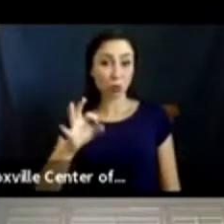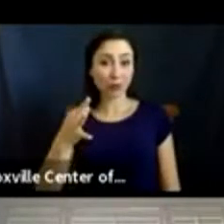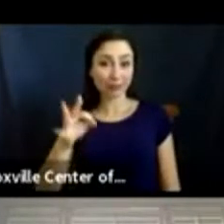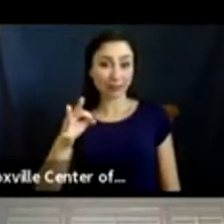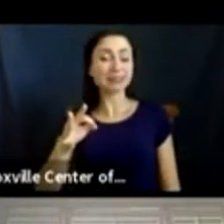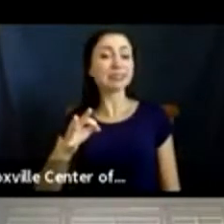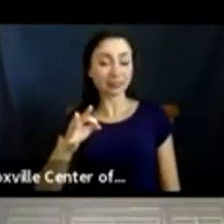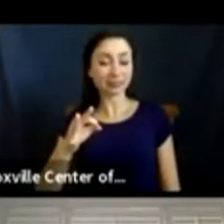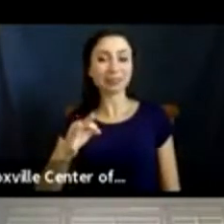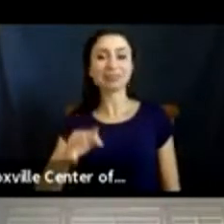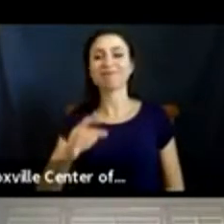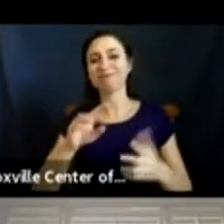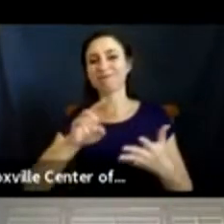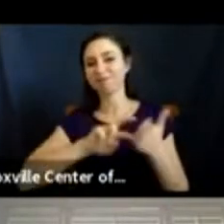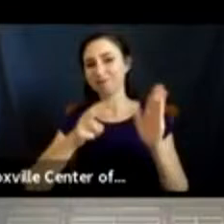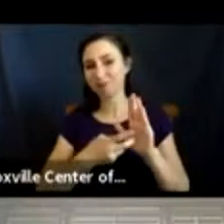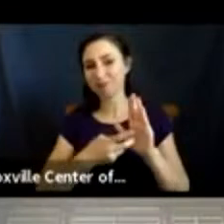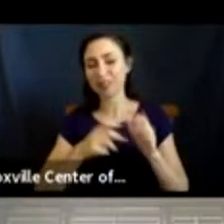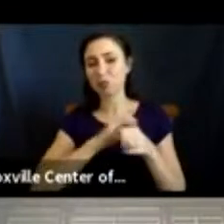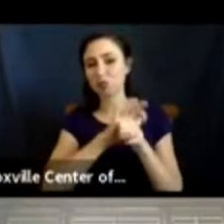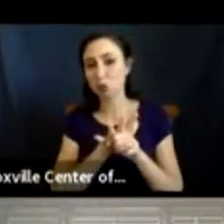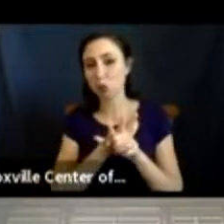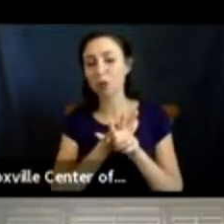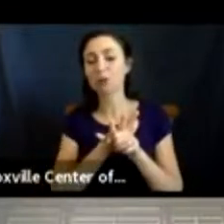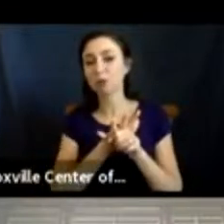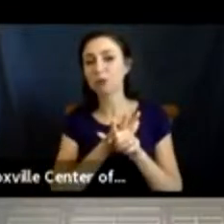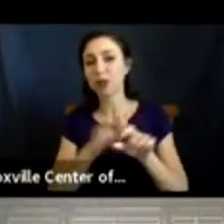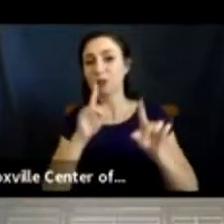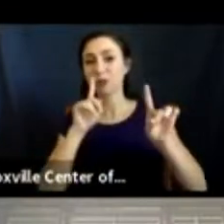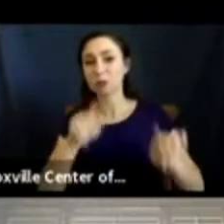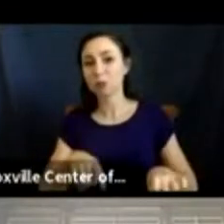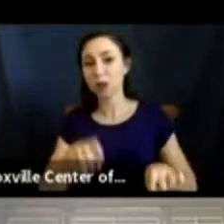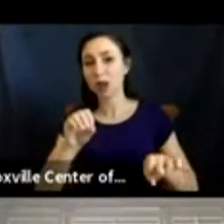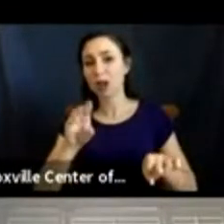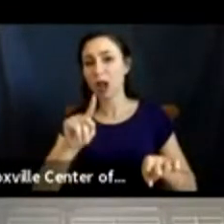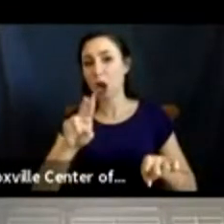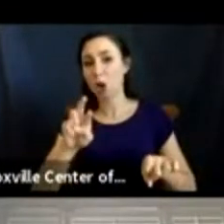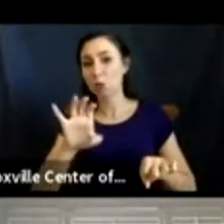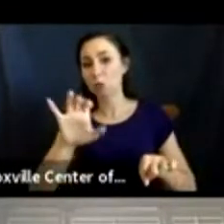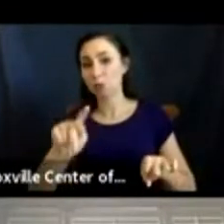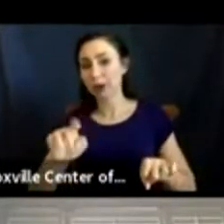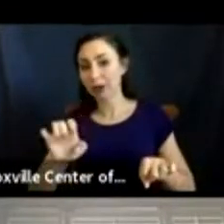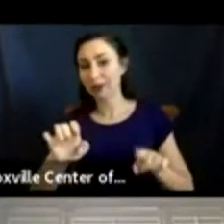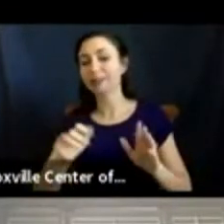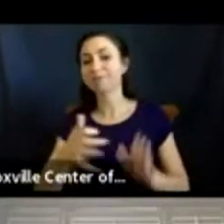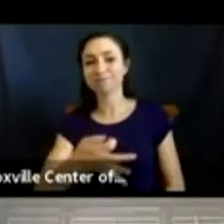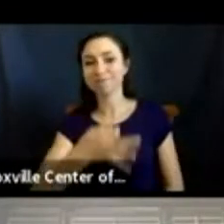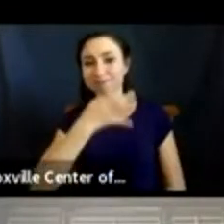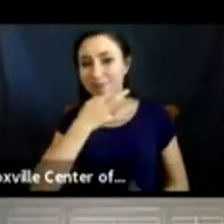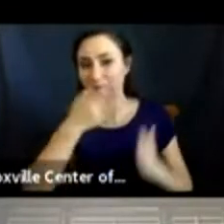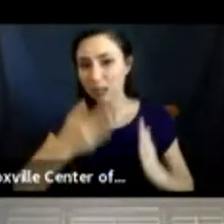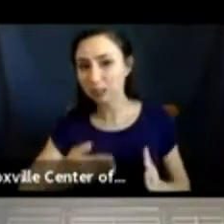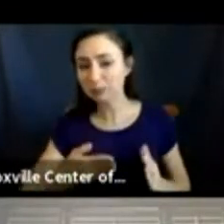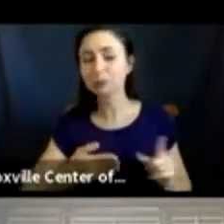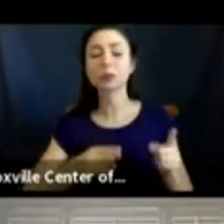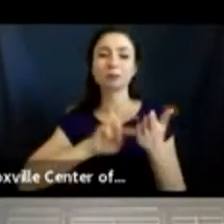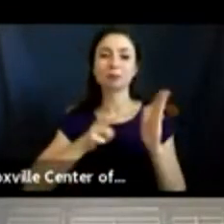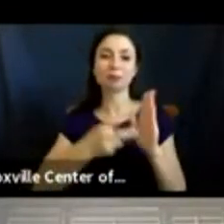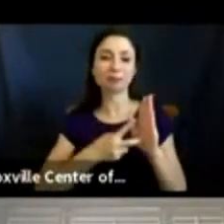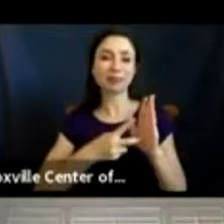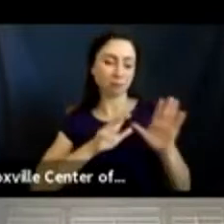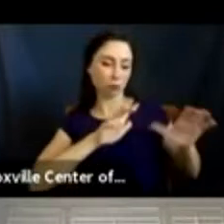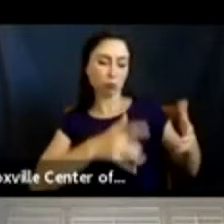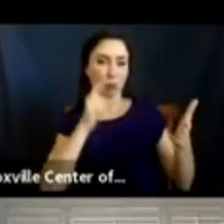Coronavirus Outbreak Response Experts, and it's a group of faculty and researchers at the University of Tennessee, Knoxville,